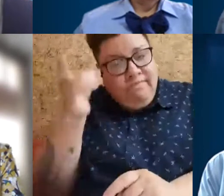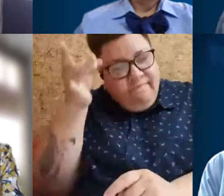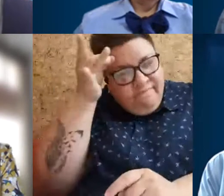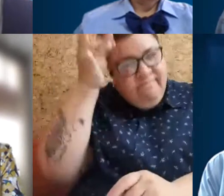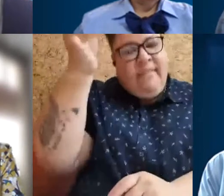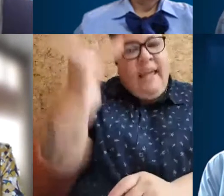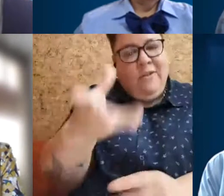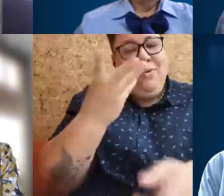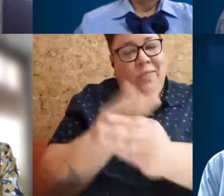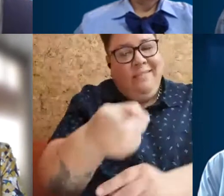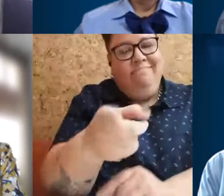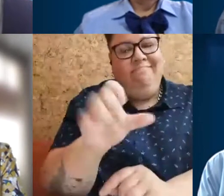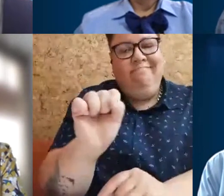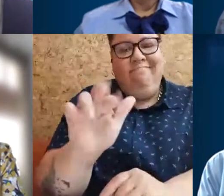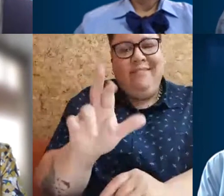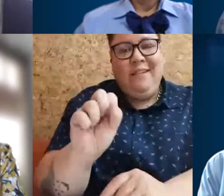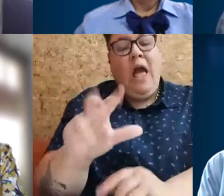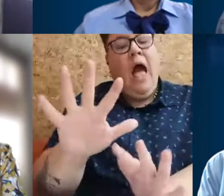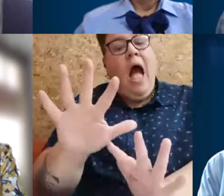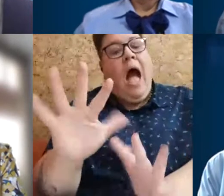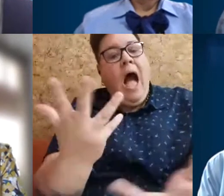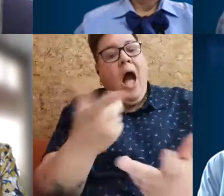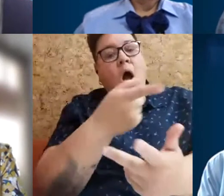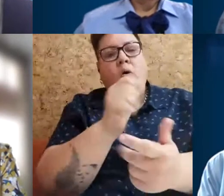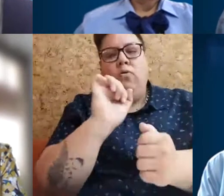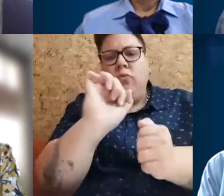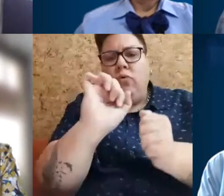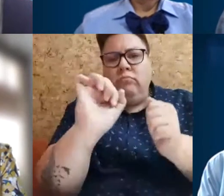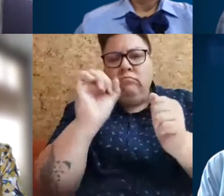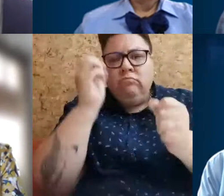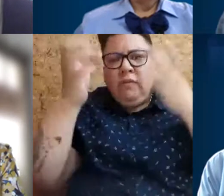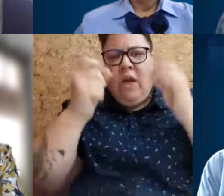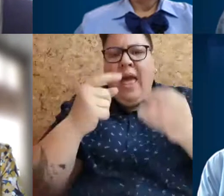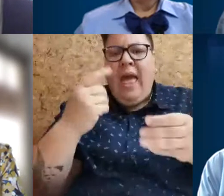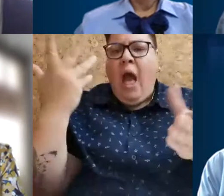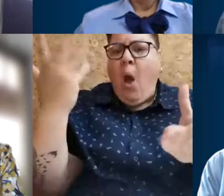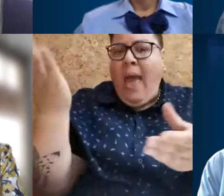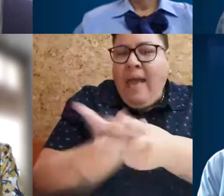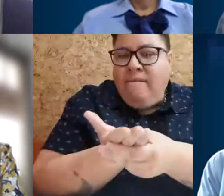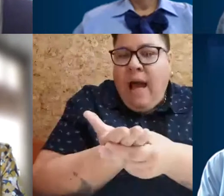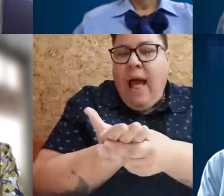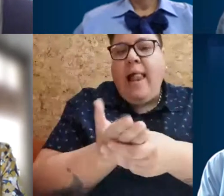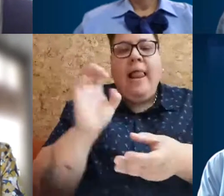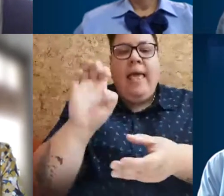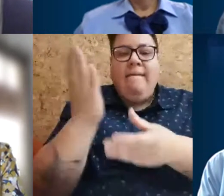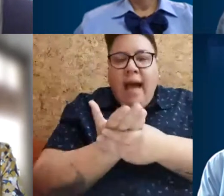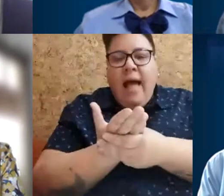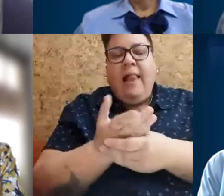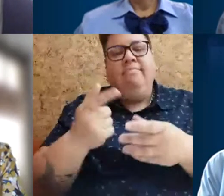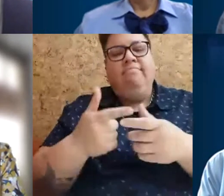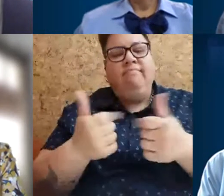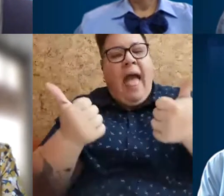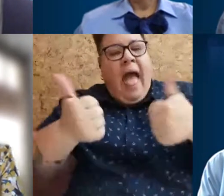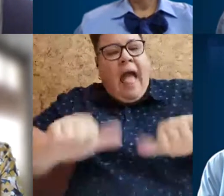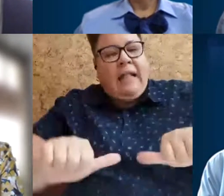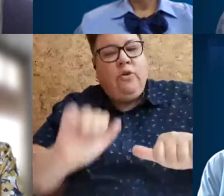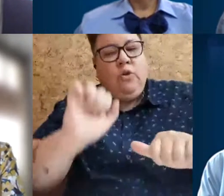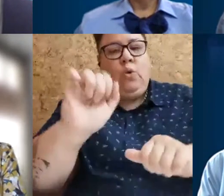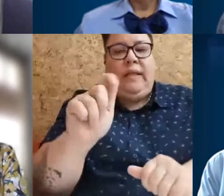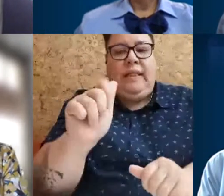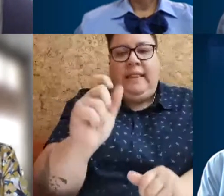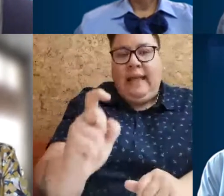as to enable other functionalities within e-filing and also activation of various text types. Thank you very